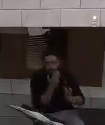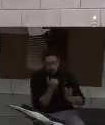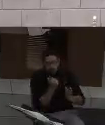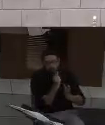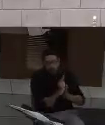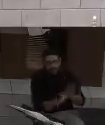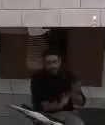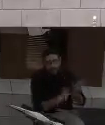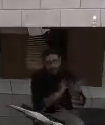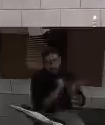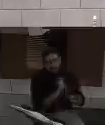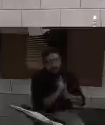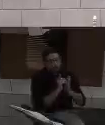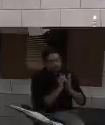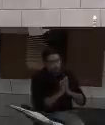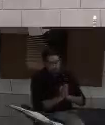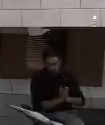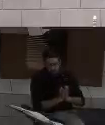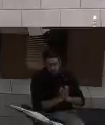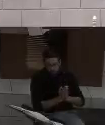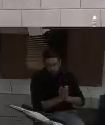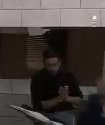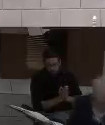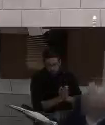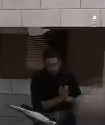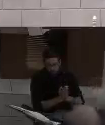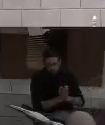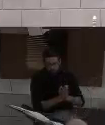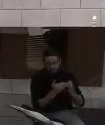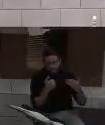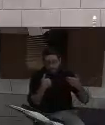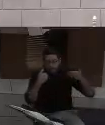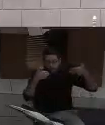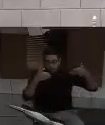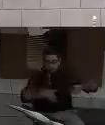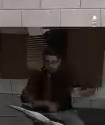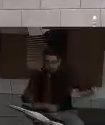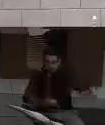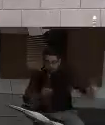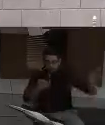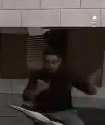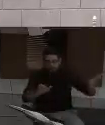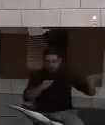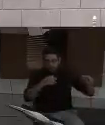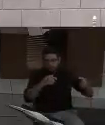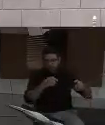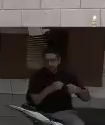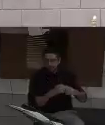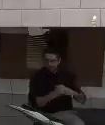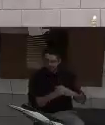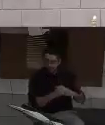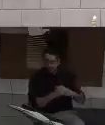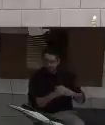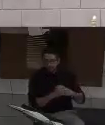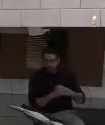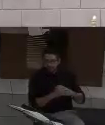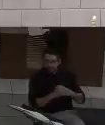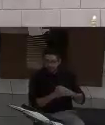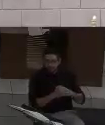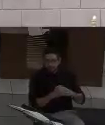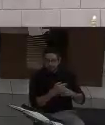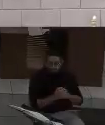Hour of prayer, whose wings shall mine. my petition